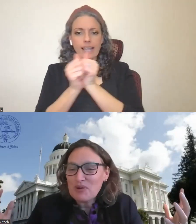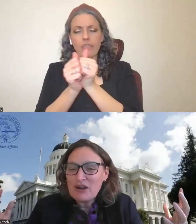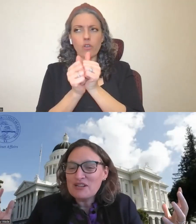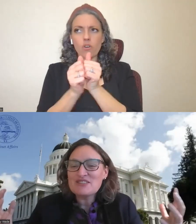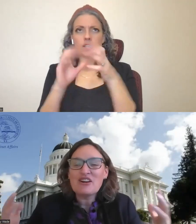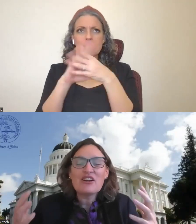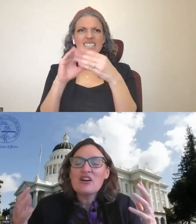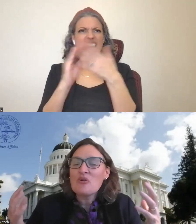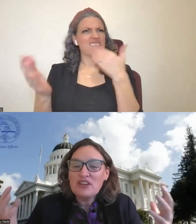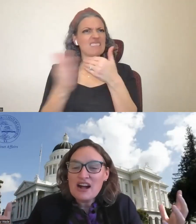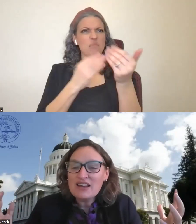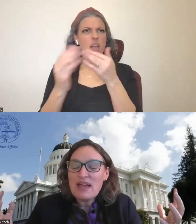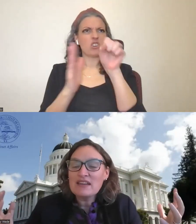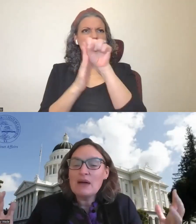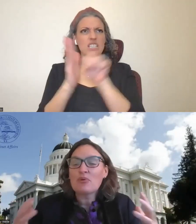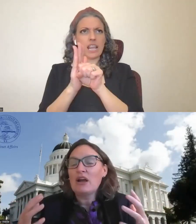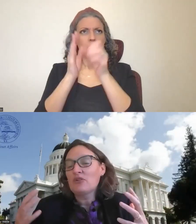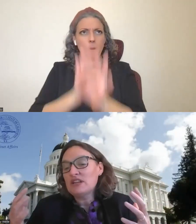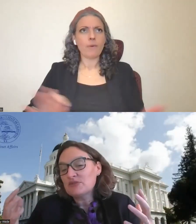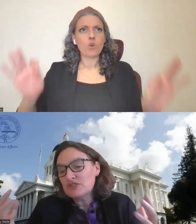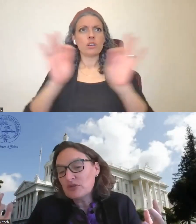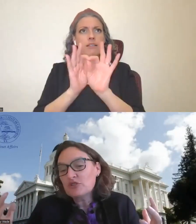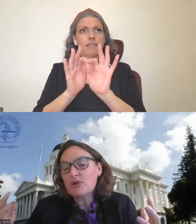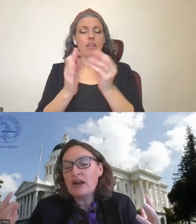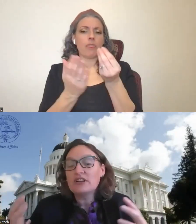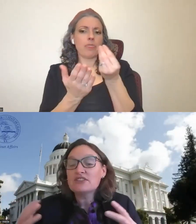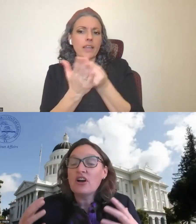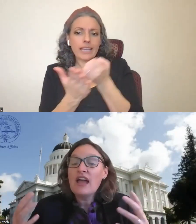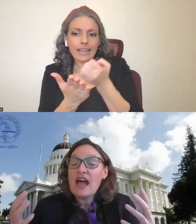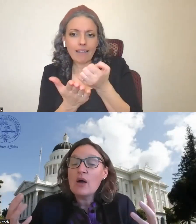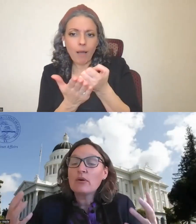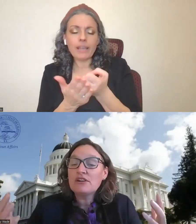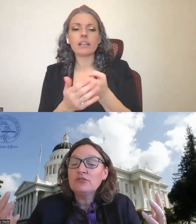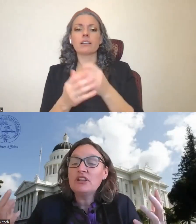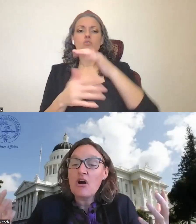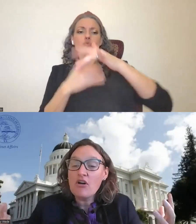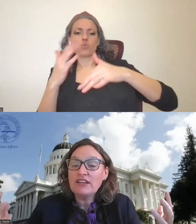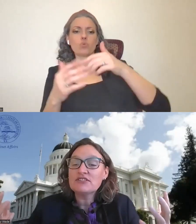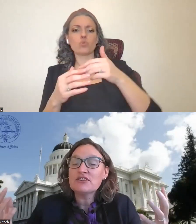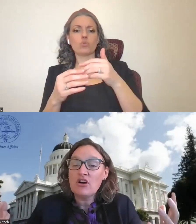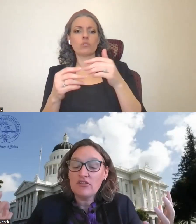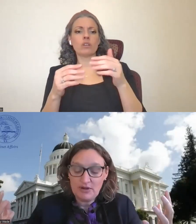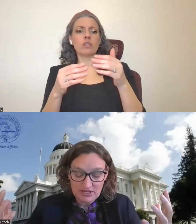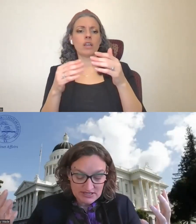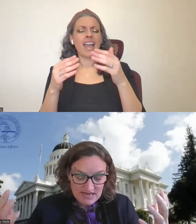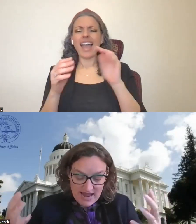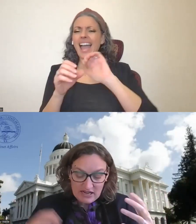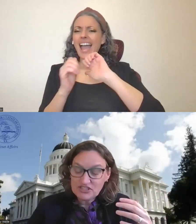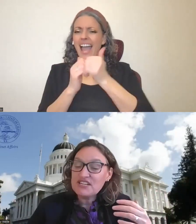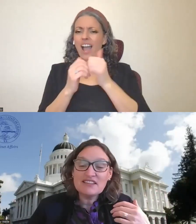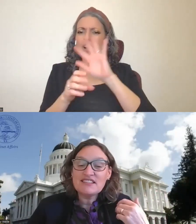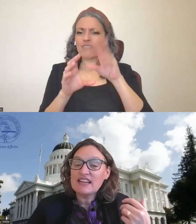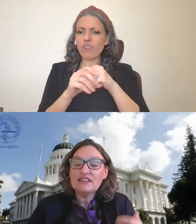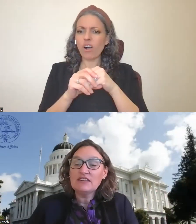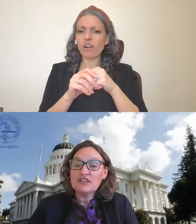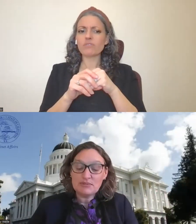state's priorities are, or the economic priorities or social priorities, how are we including all ages and all abilities? And I'll